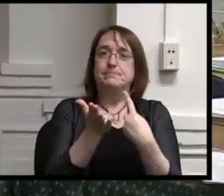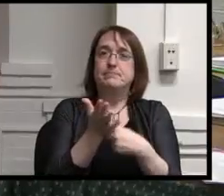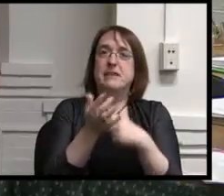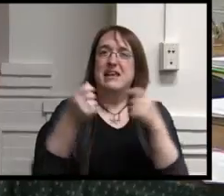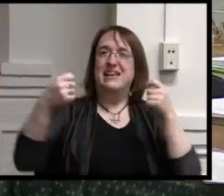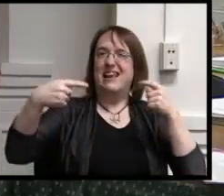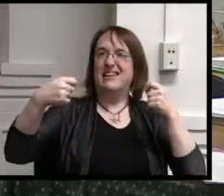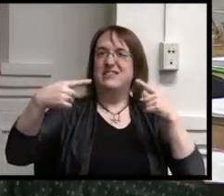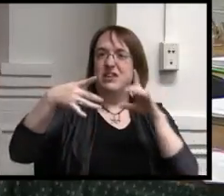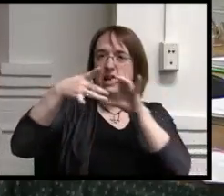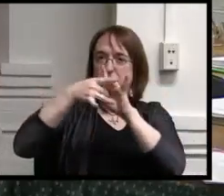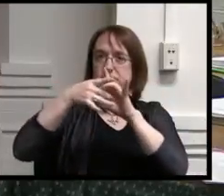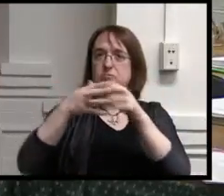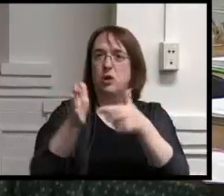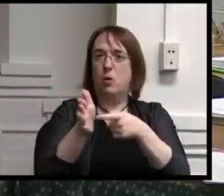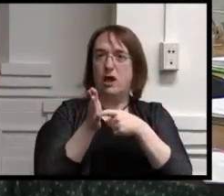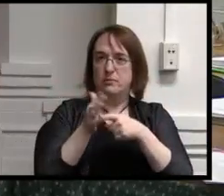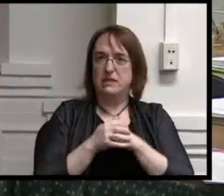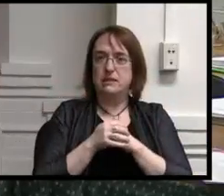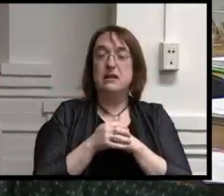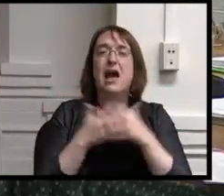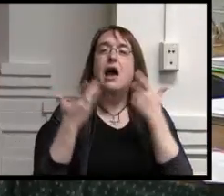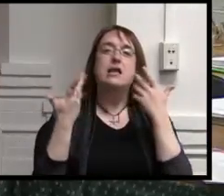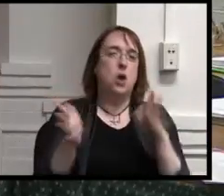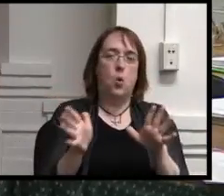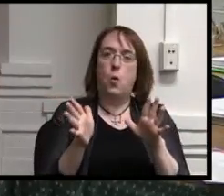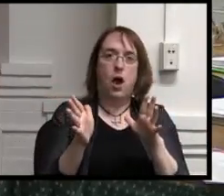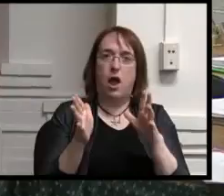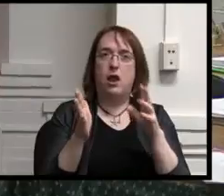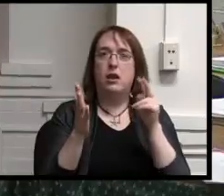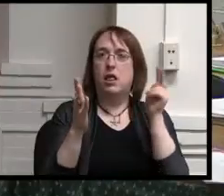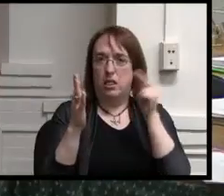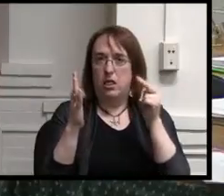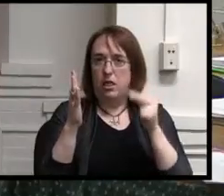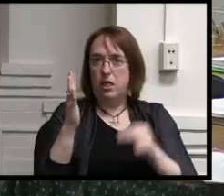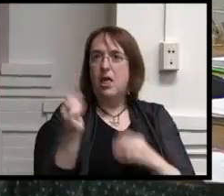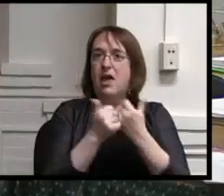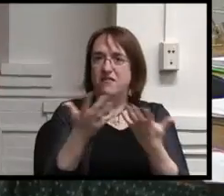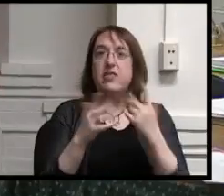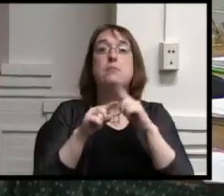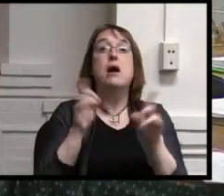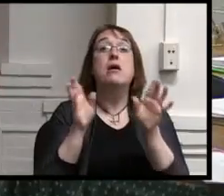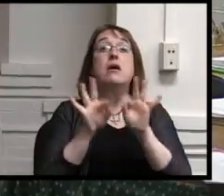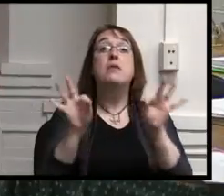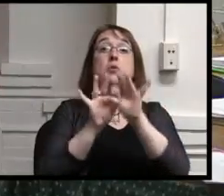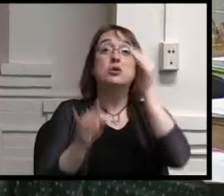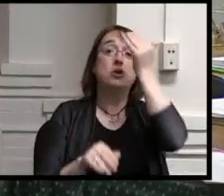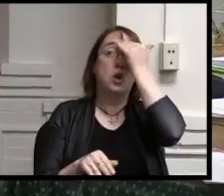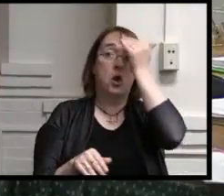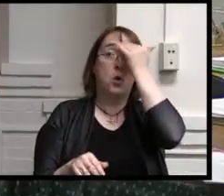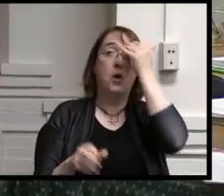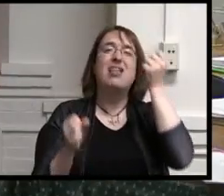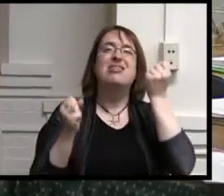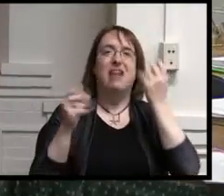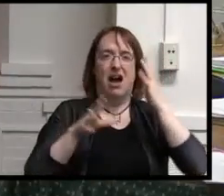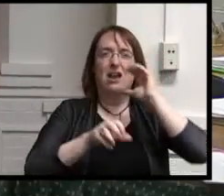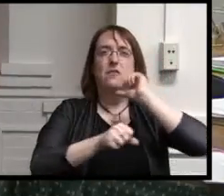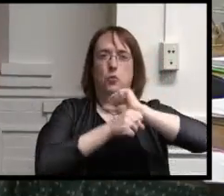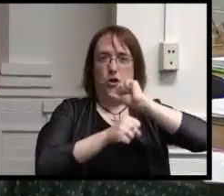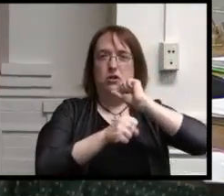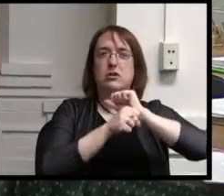And importantly, I'm not going to go line by line through this, but it is important to note that we've done a lot of work